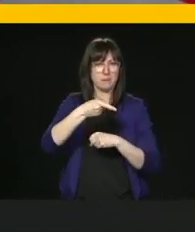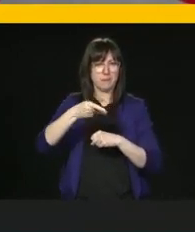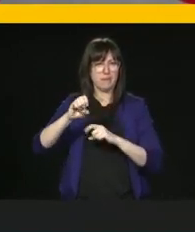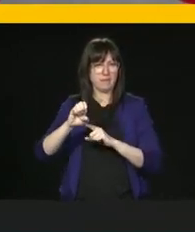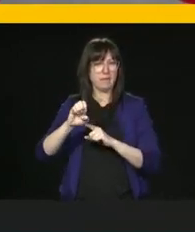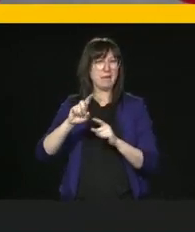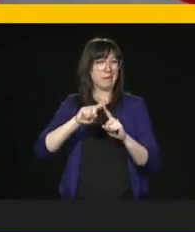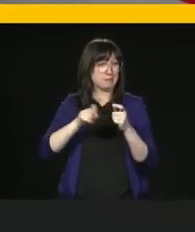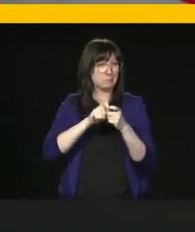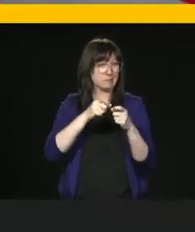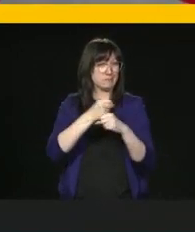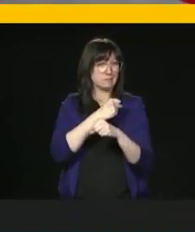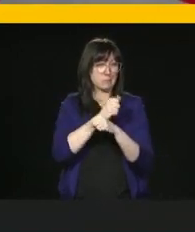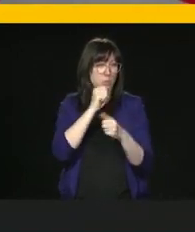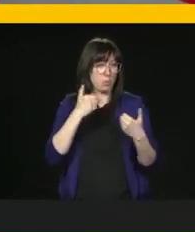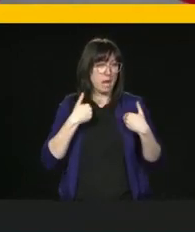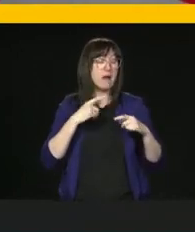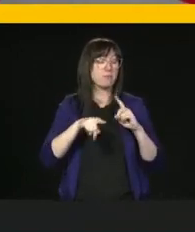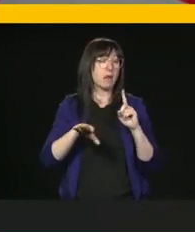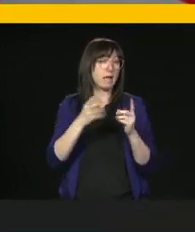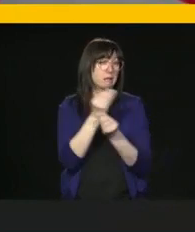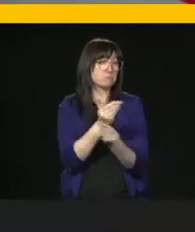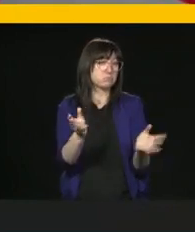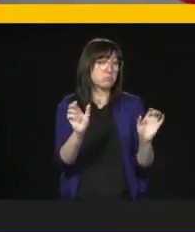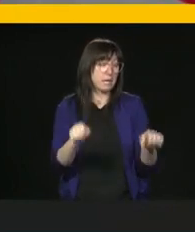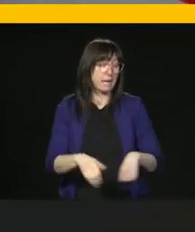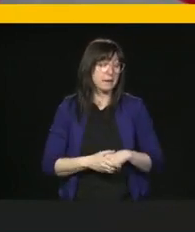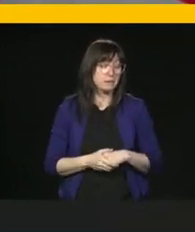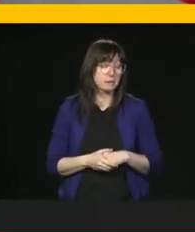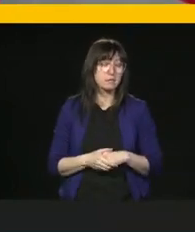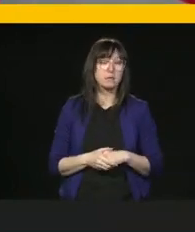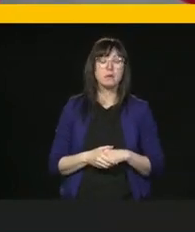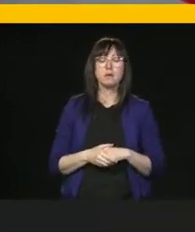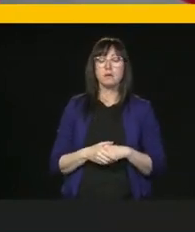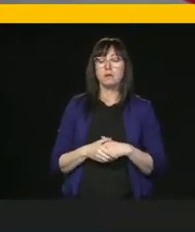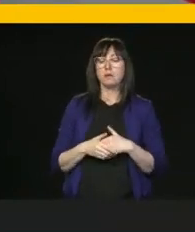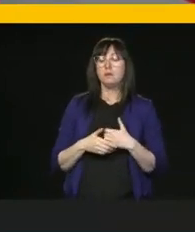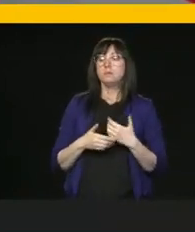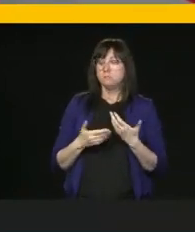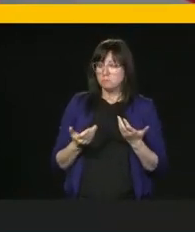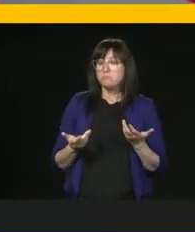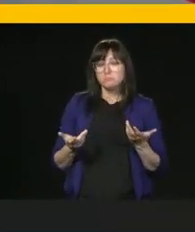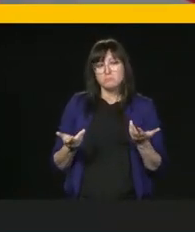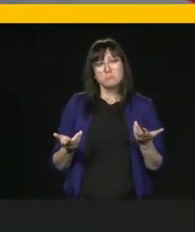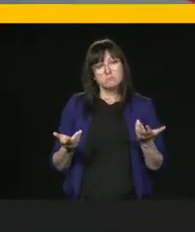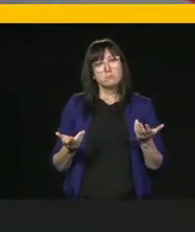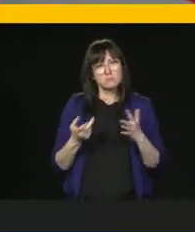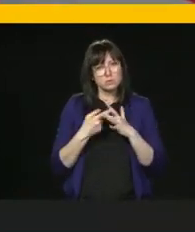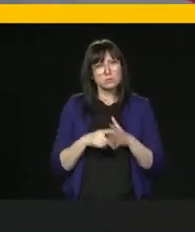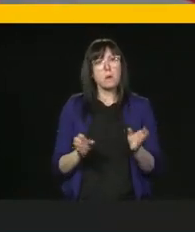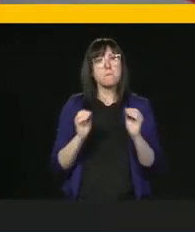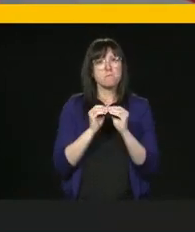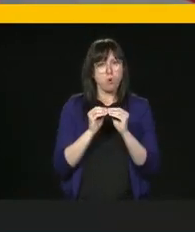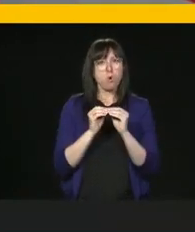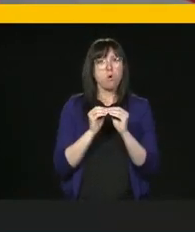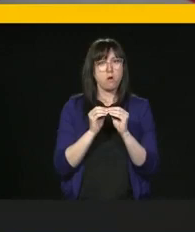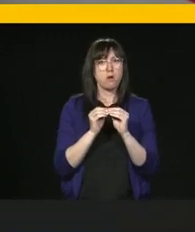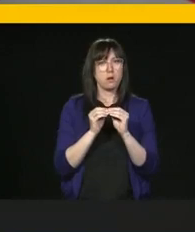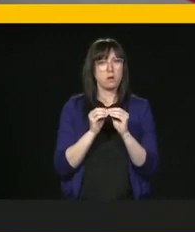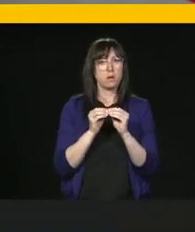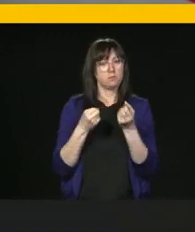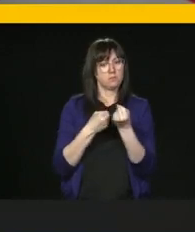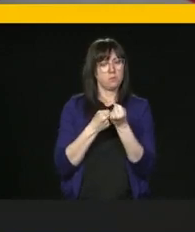get back to people. But certainly, I think we're getting more and more participation from different jurisdictions